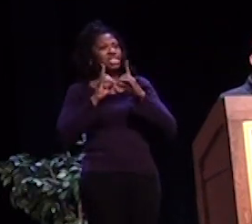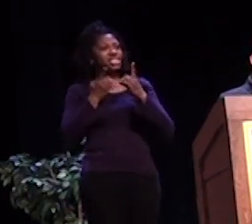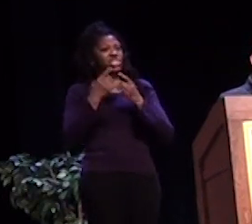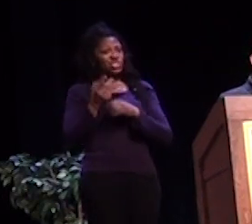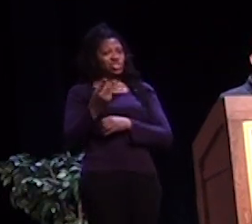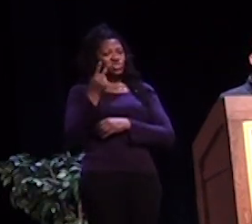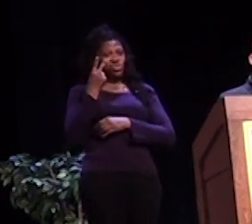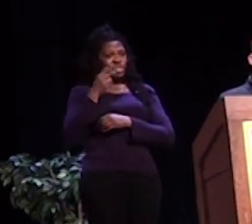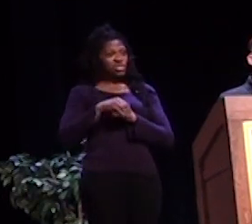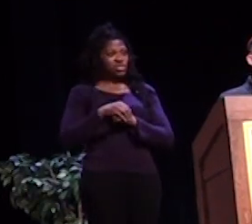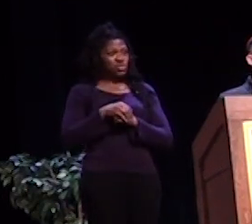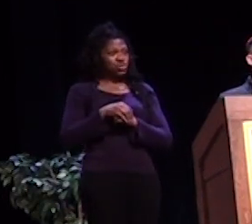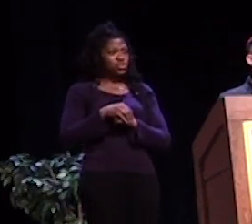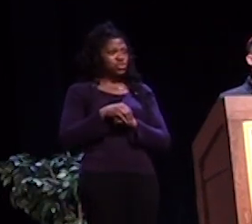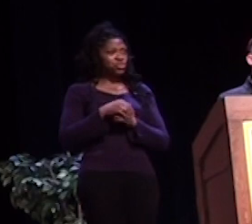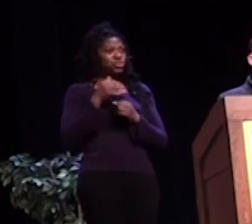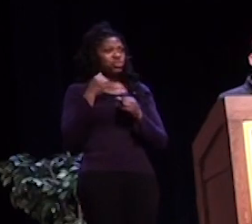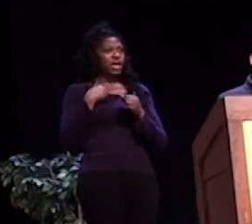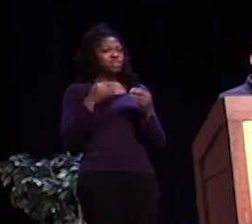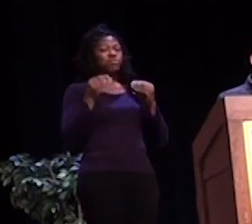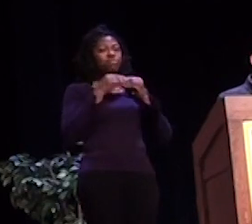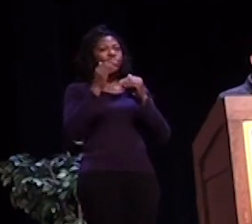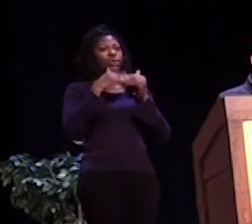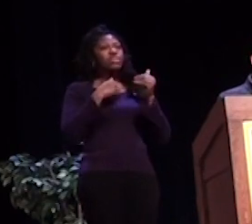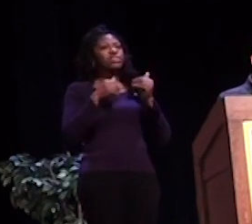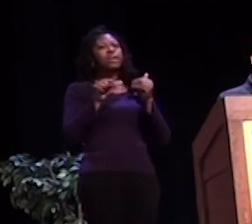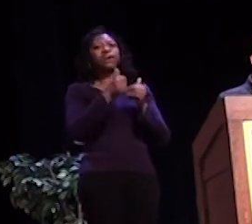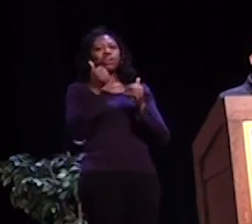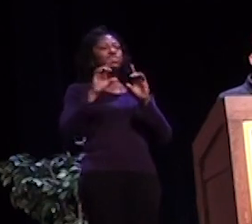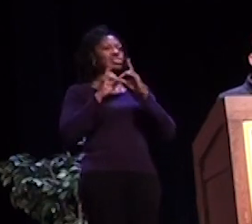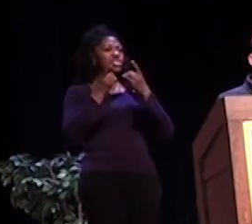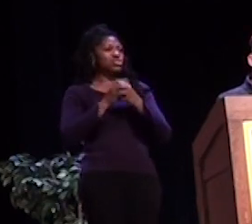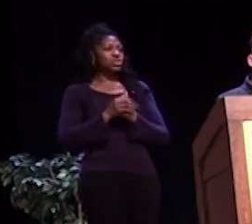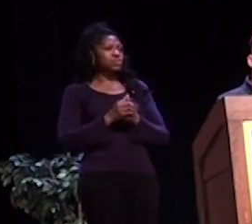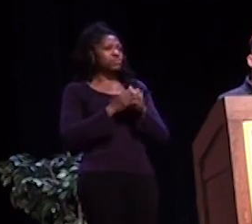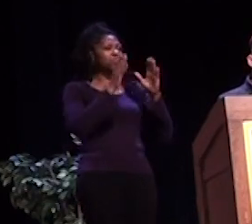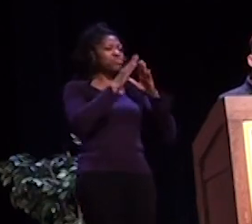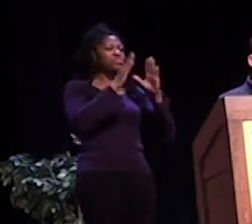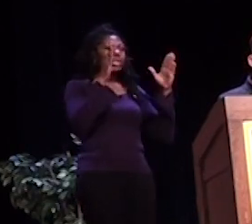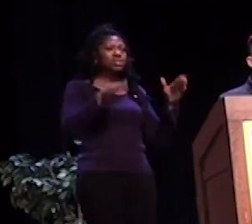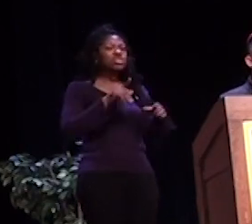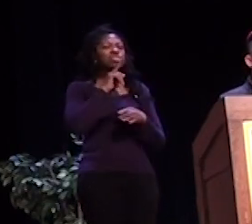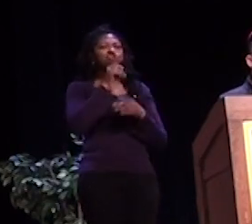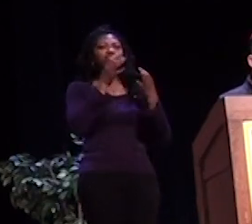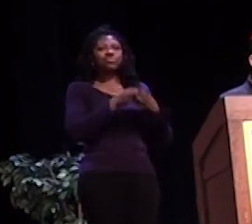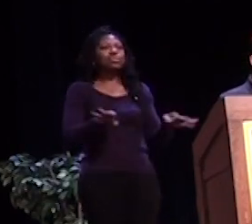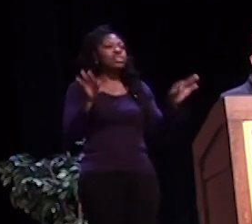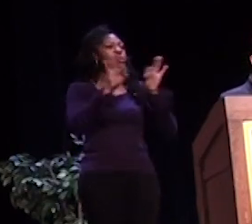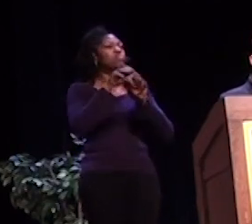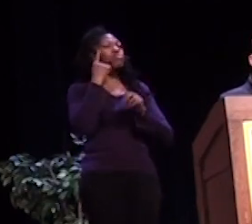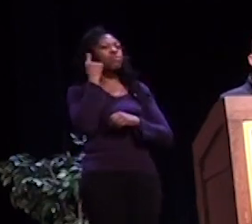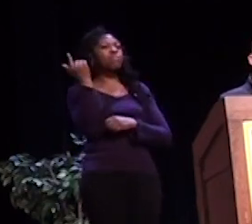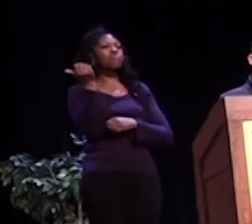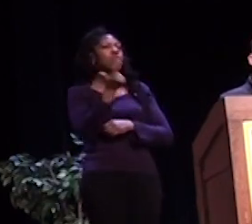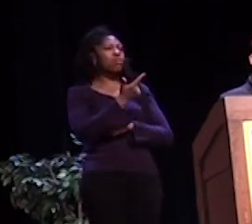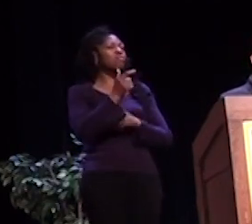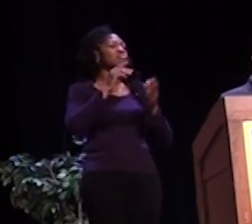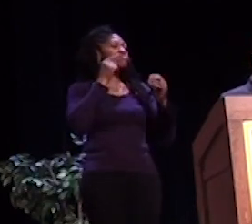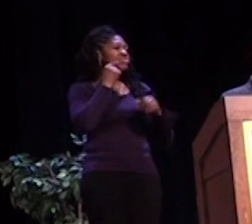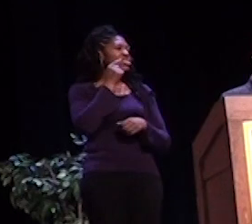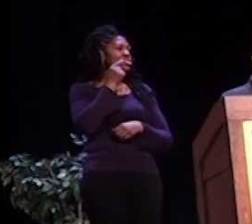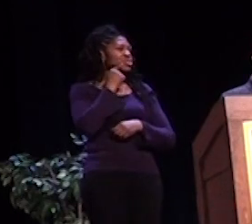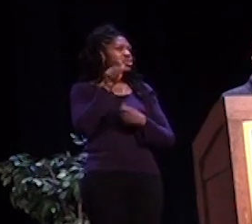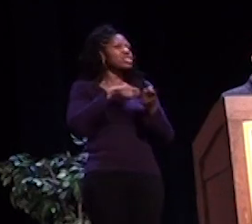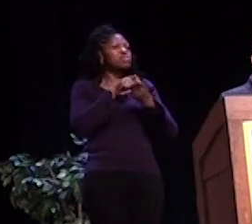more subsidized housing units than any other district. Housing is deeply important to all of San Antonio, of course, but especially right